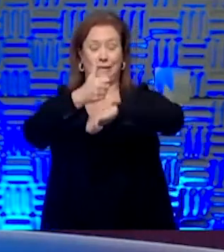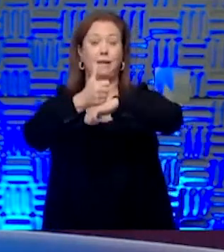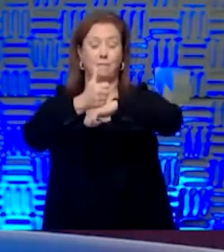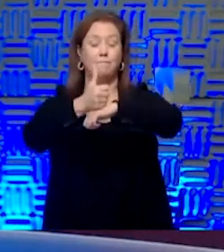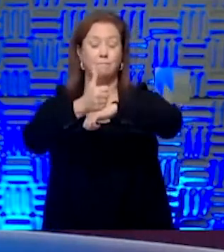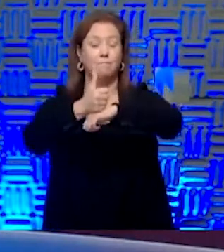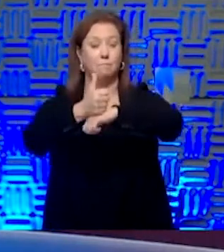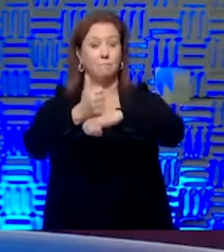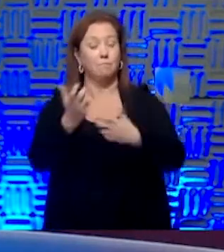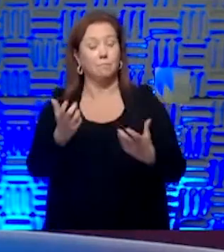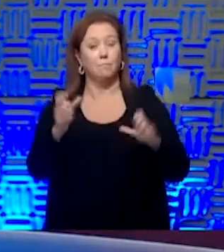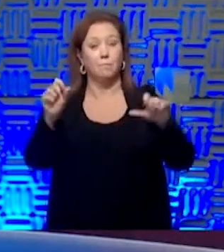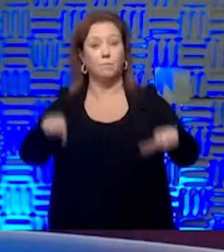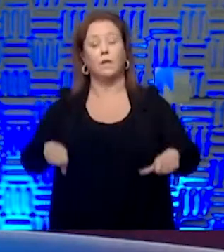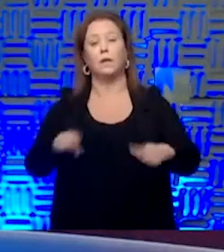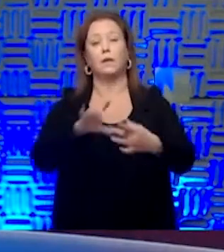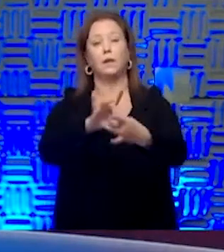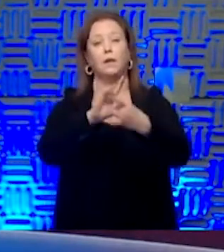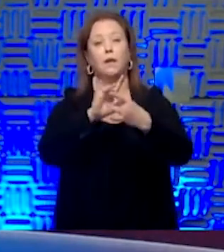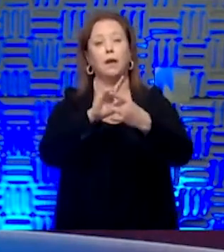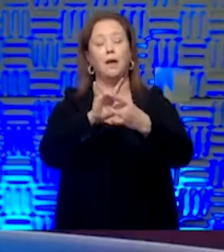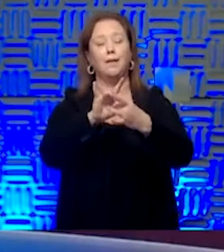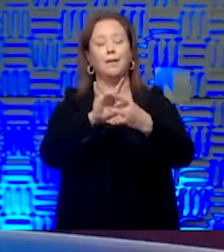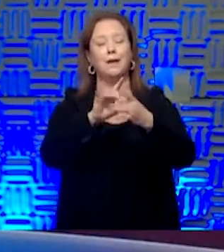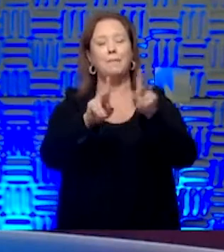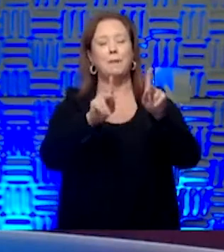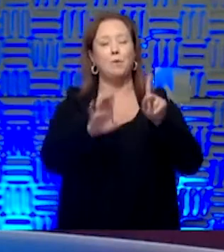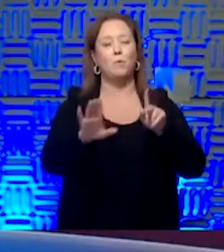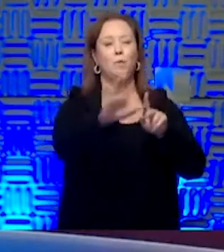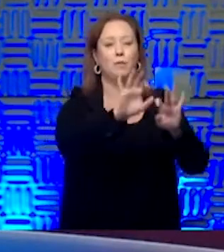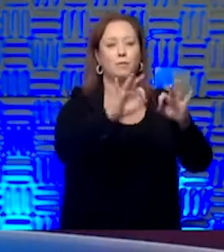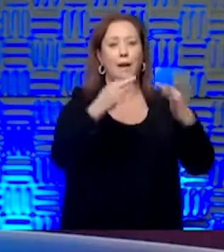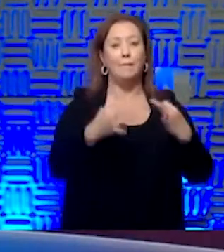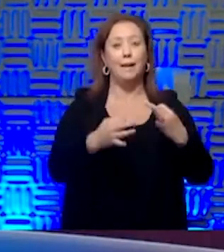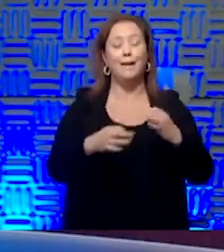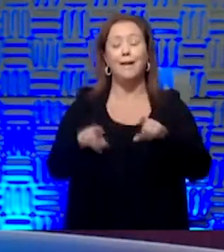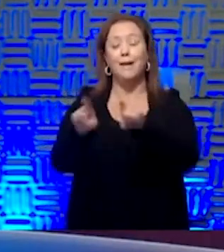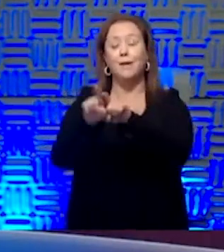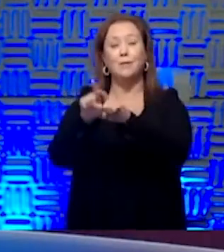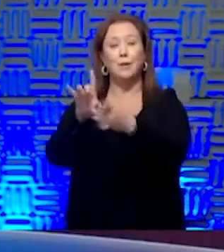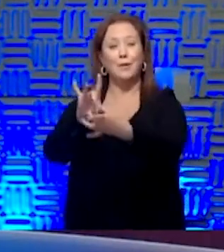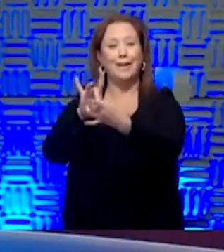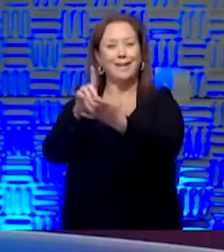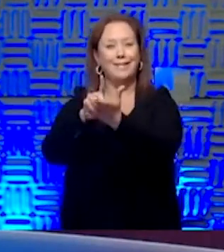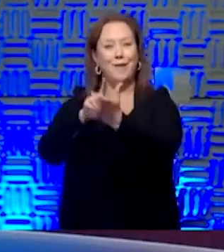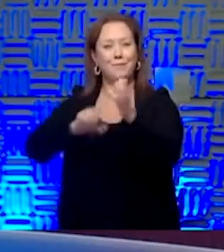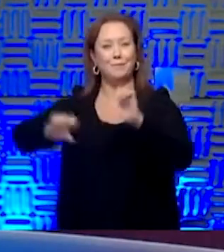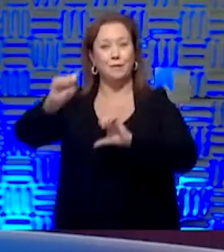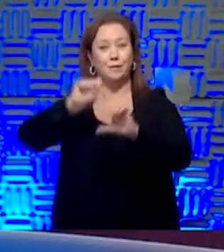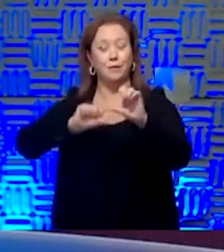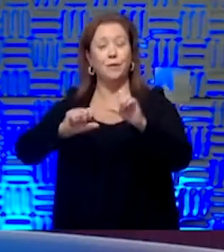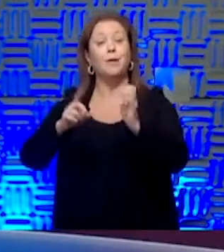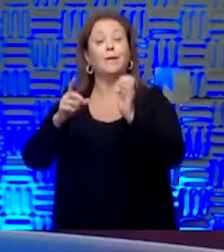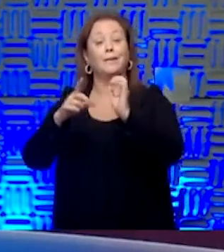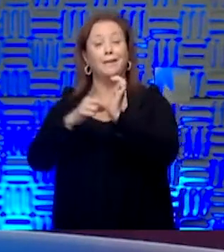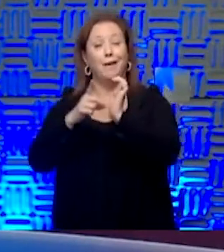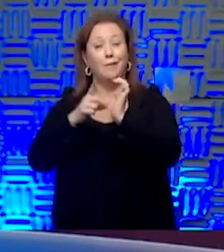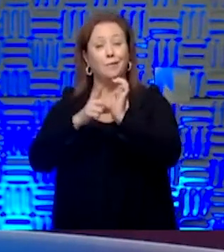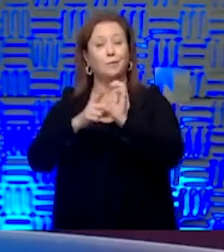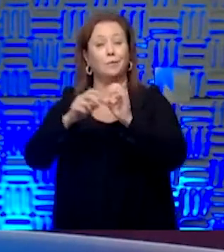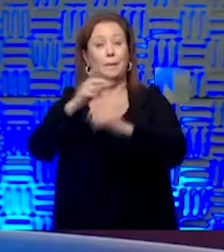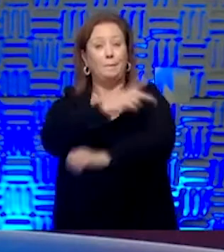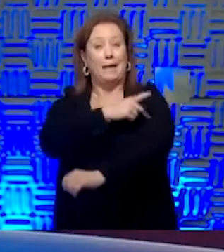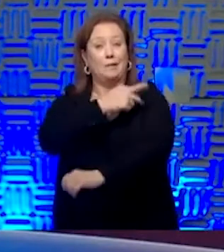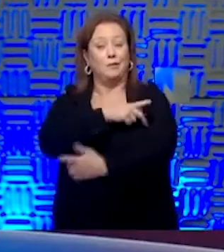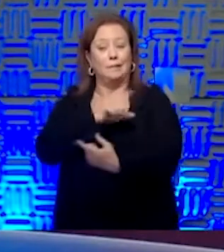we're able to connect them with their families, but also connect the doctors together with the patients and the families to meet.